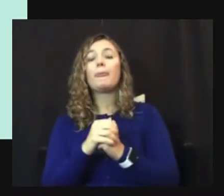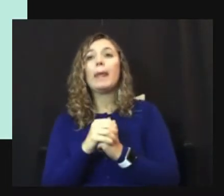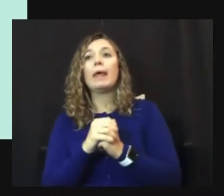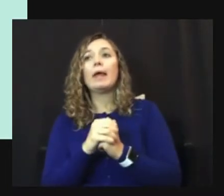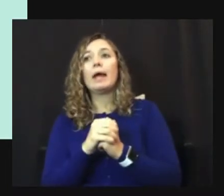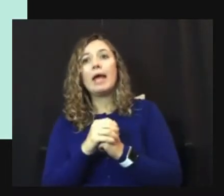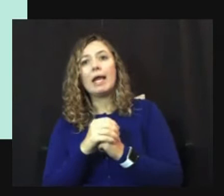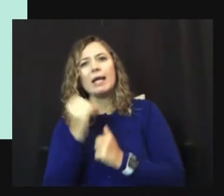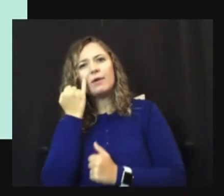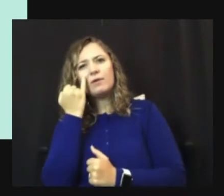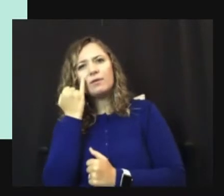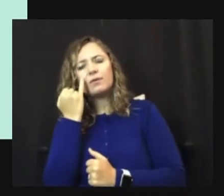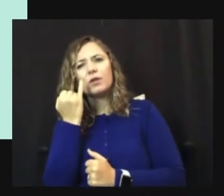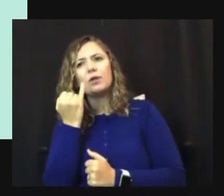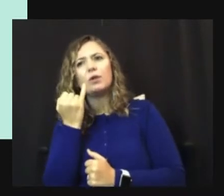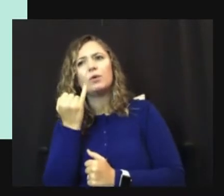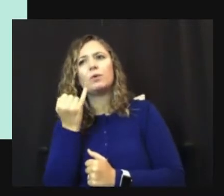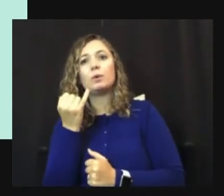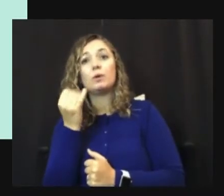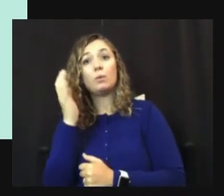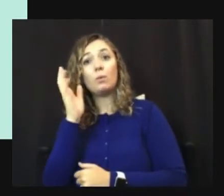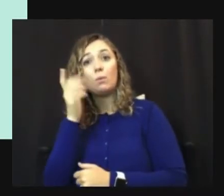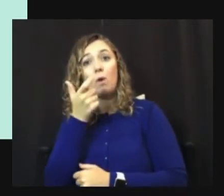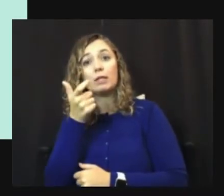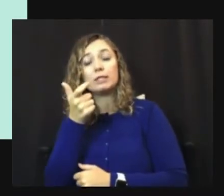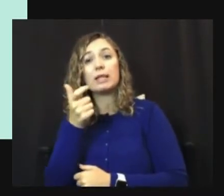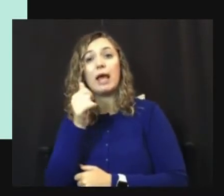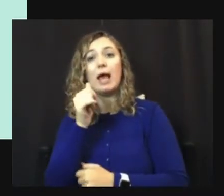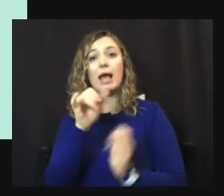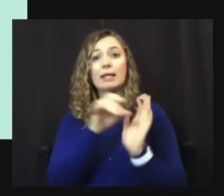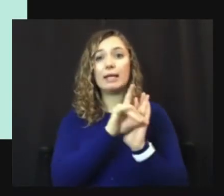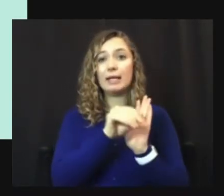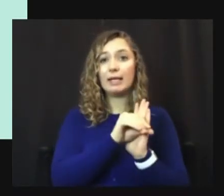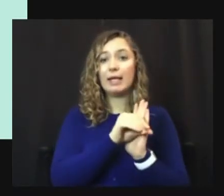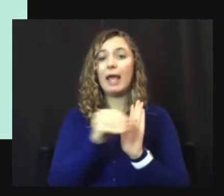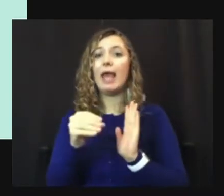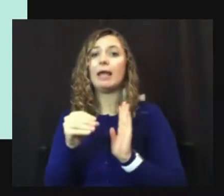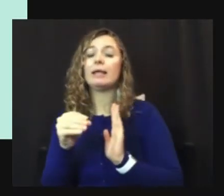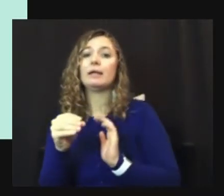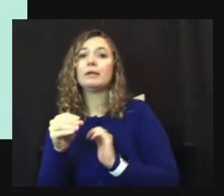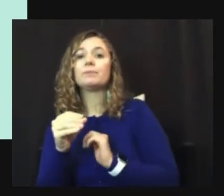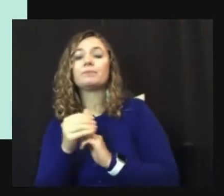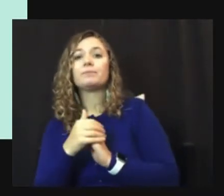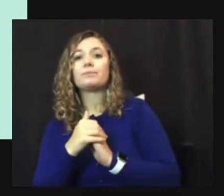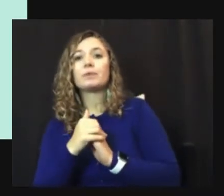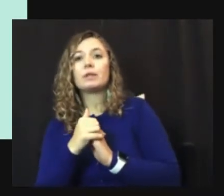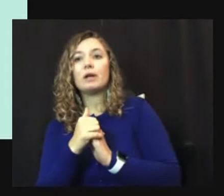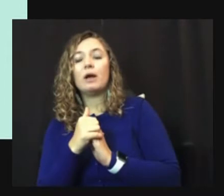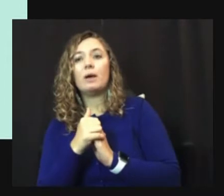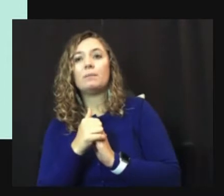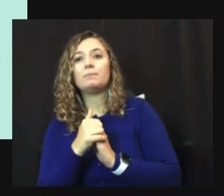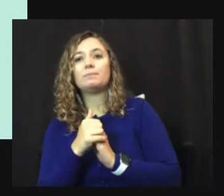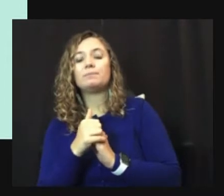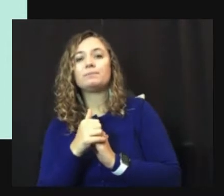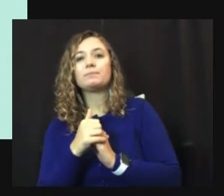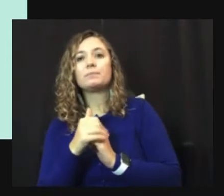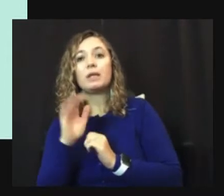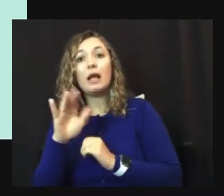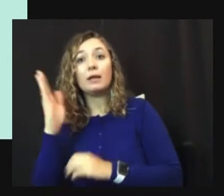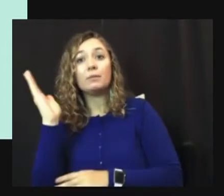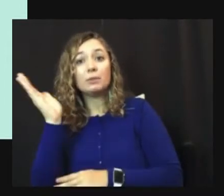identity and empathy presentation, we're less defined by our social identities.